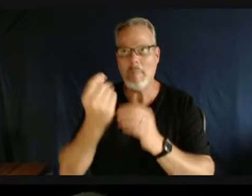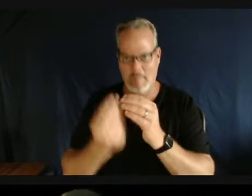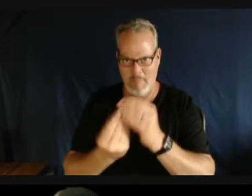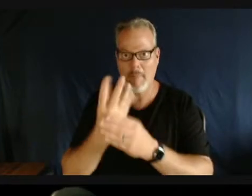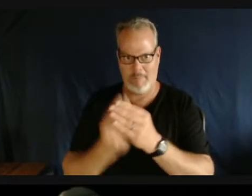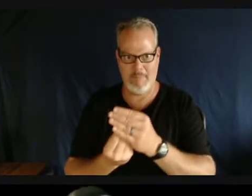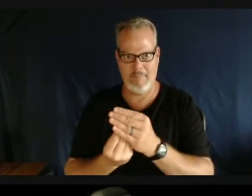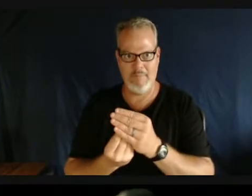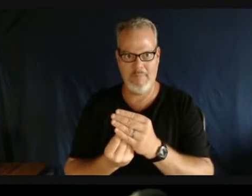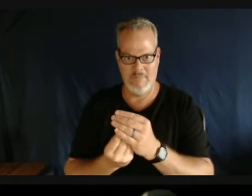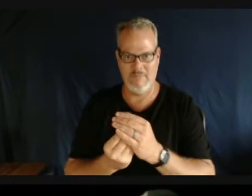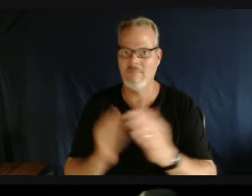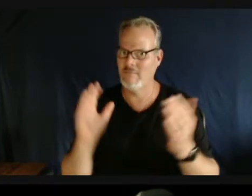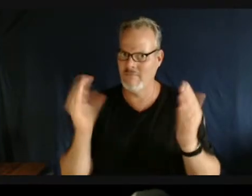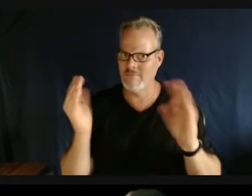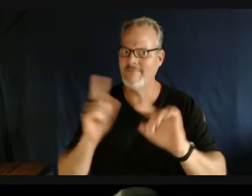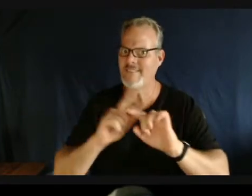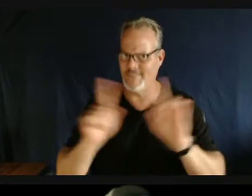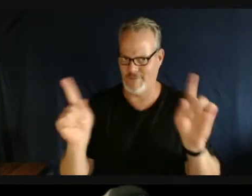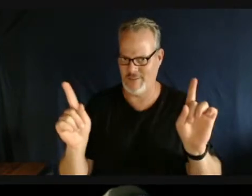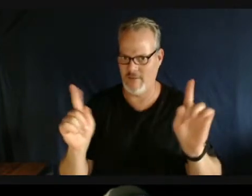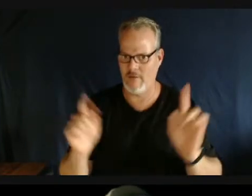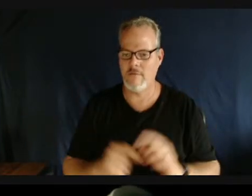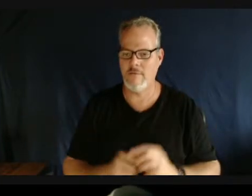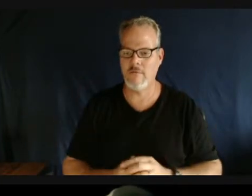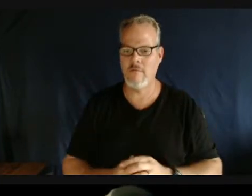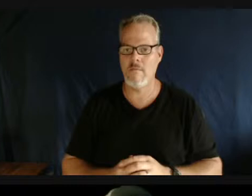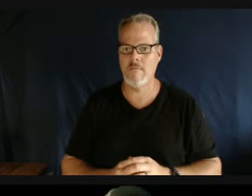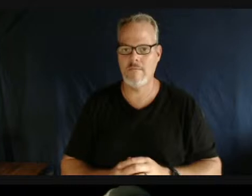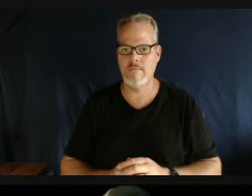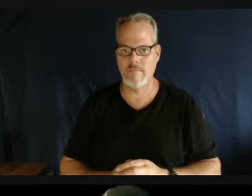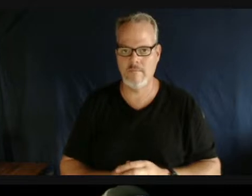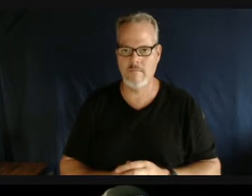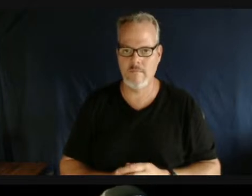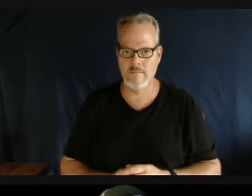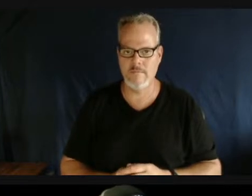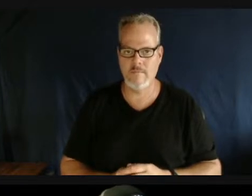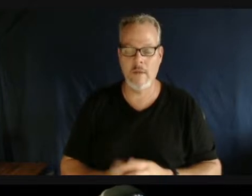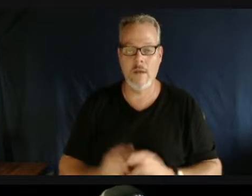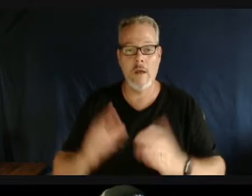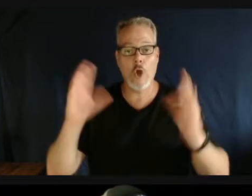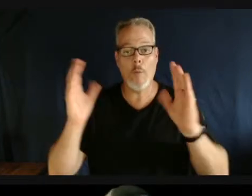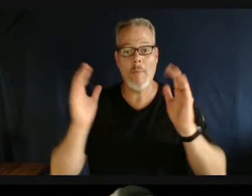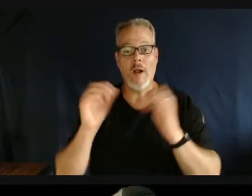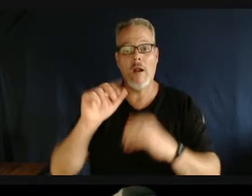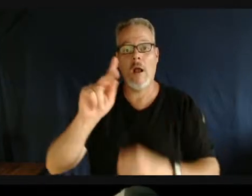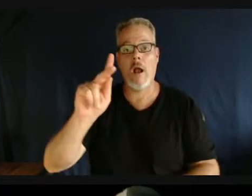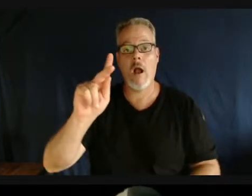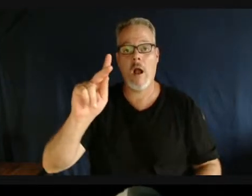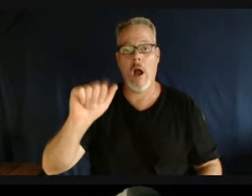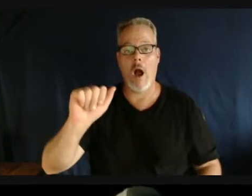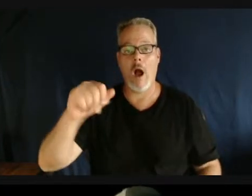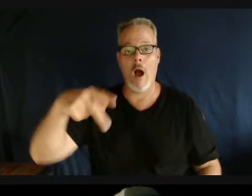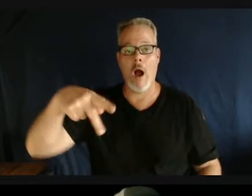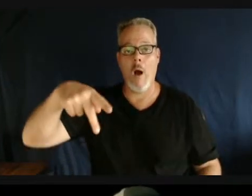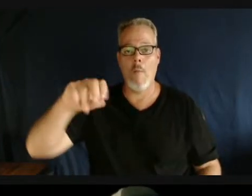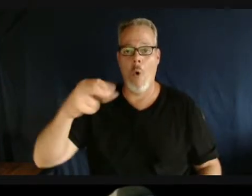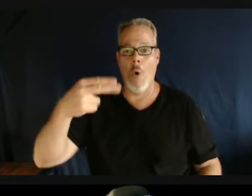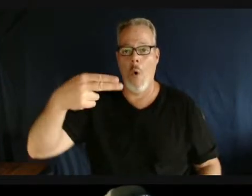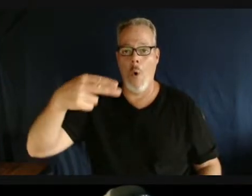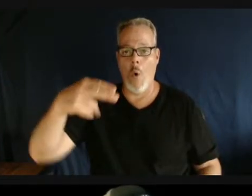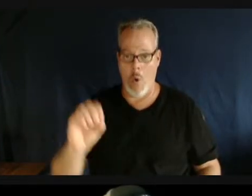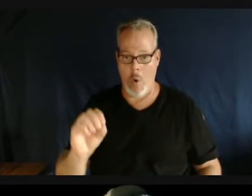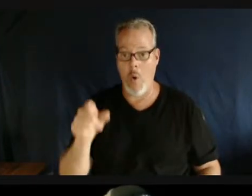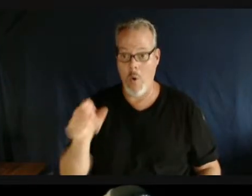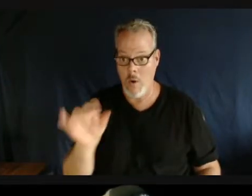seen. Now, to make a distinction, Kapoho eruption also had high fountains of lava. I've